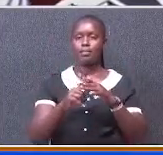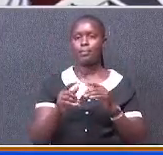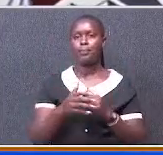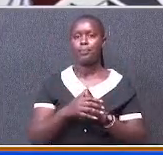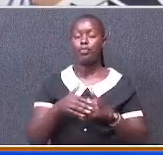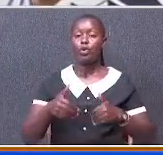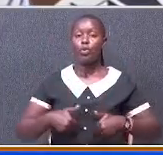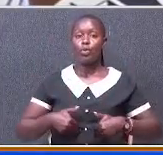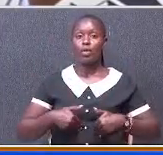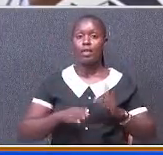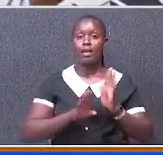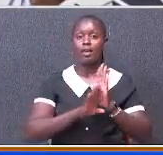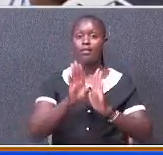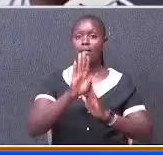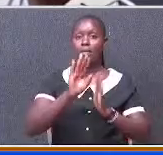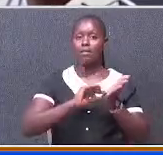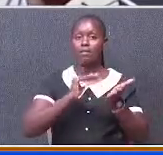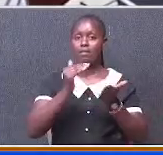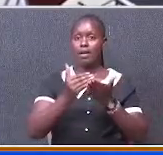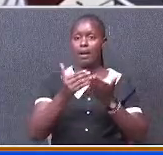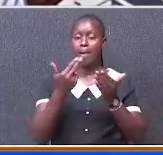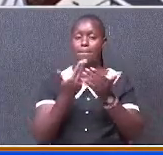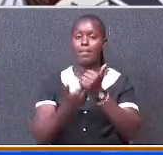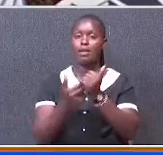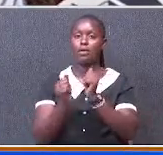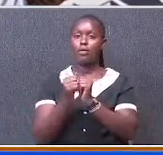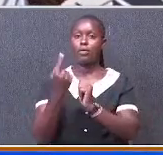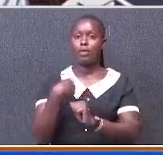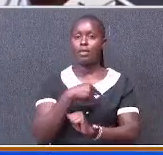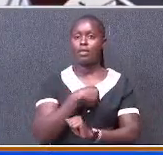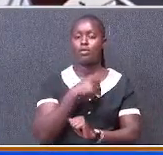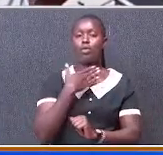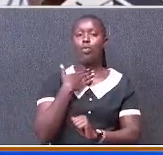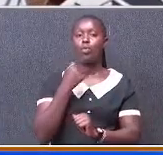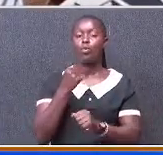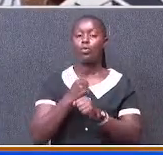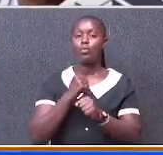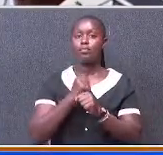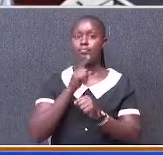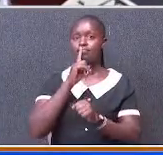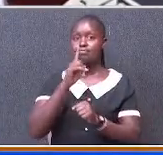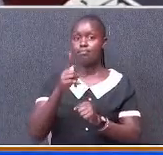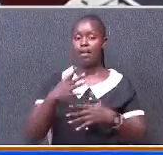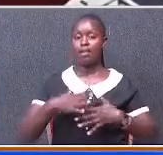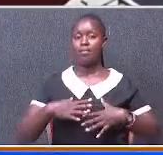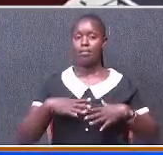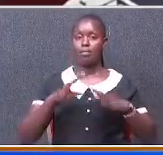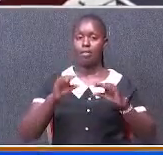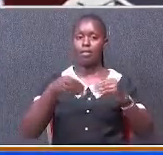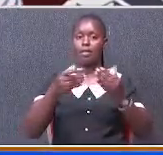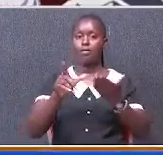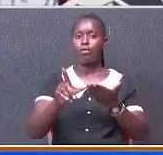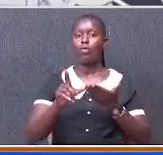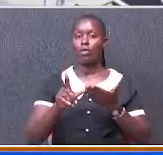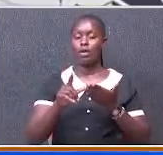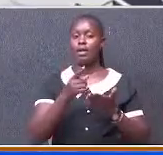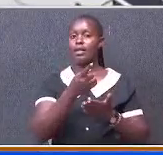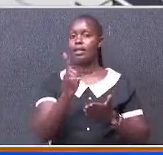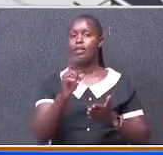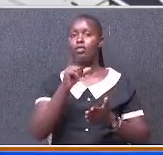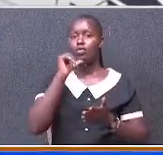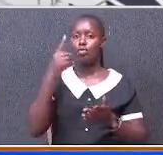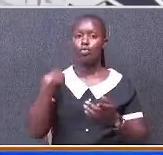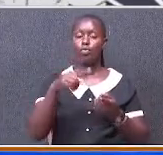Enterprise Development Fund partnered with us, one, to make sure that the people that they give loans to do not